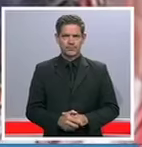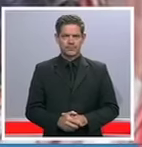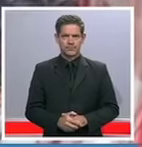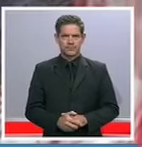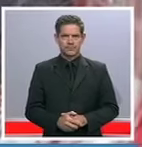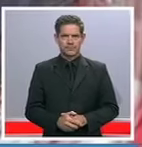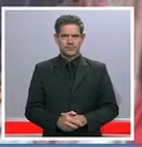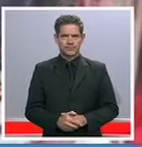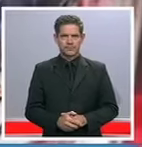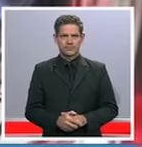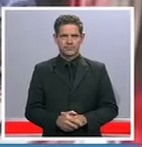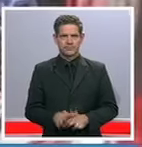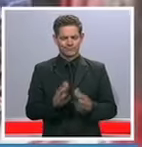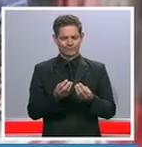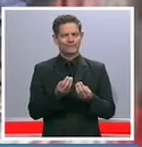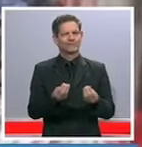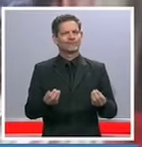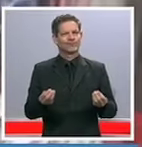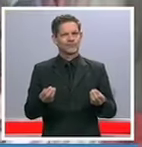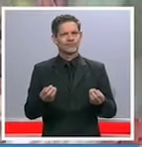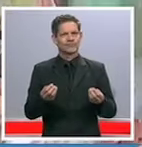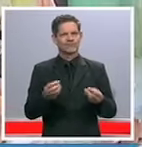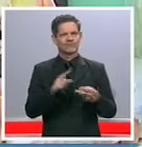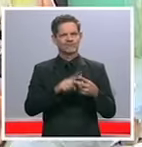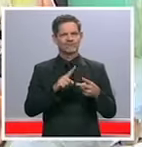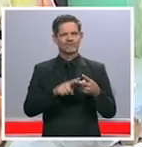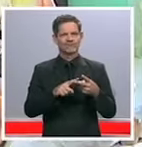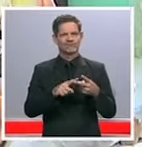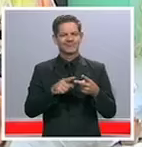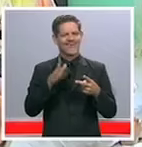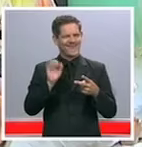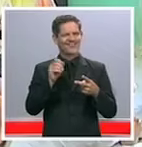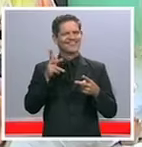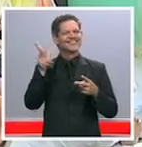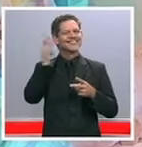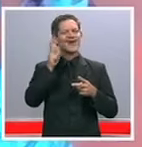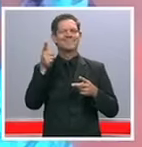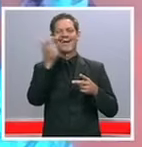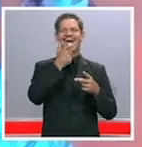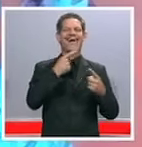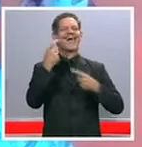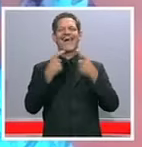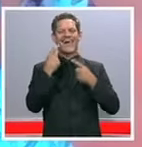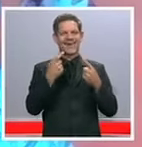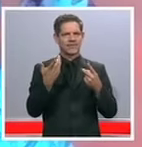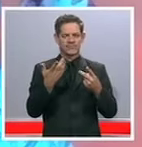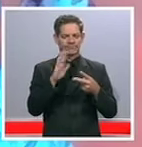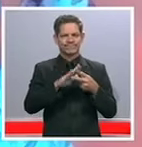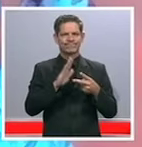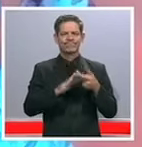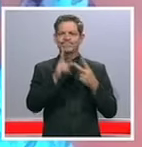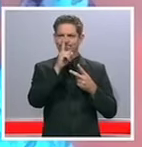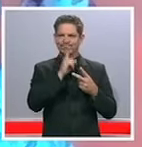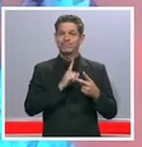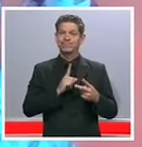The playful cries of toddlers Aspile and Bayanda Sitole used to fill this home. Now their voices are